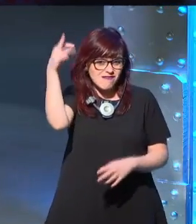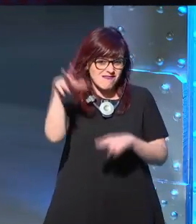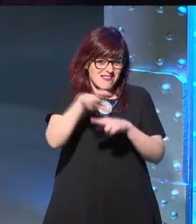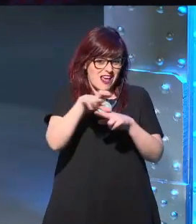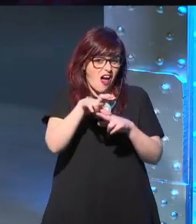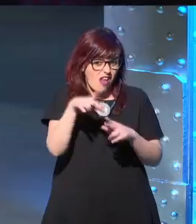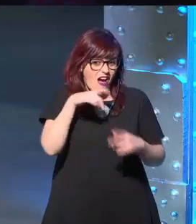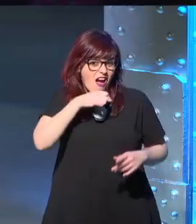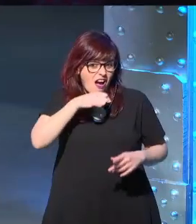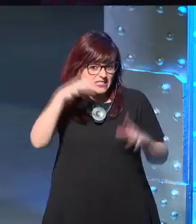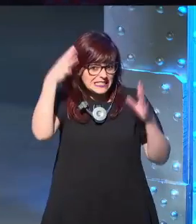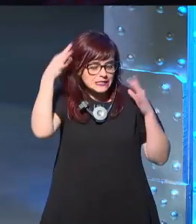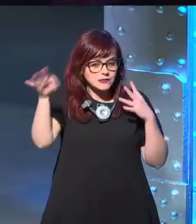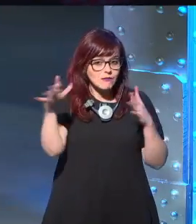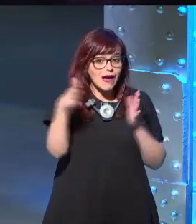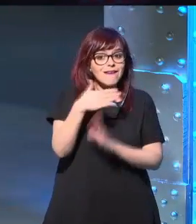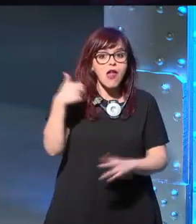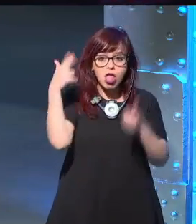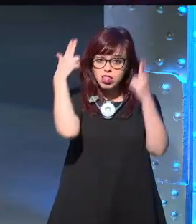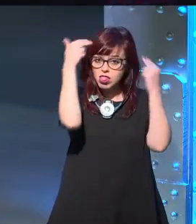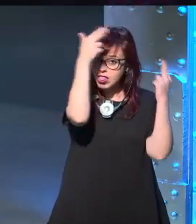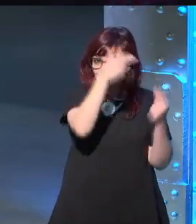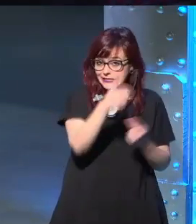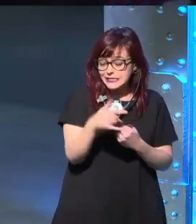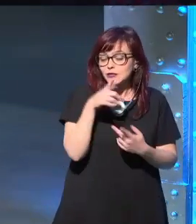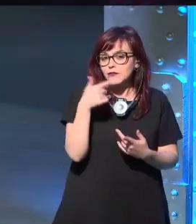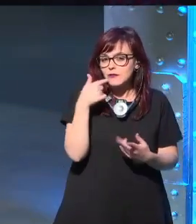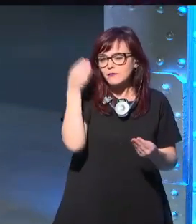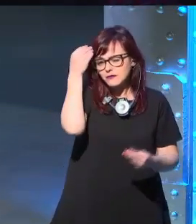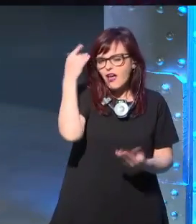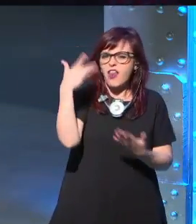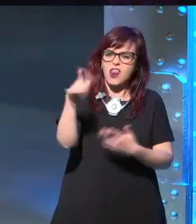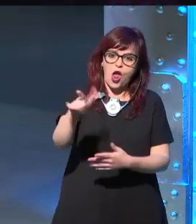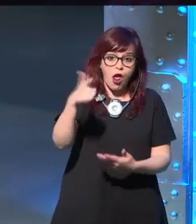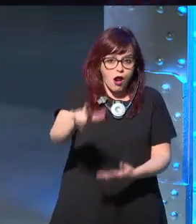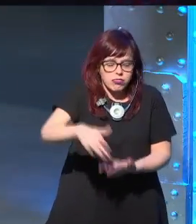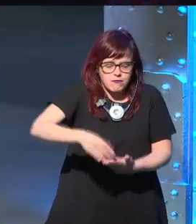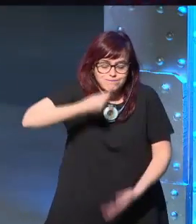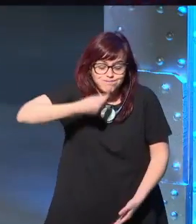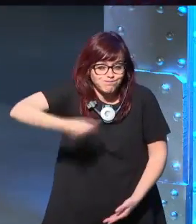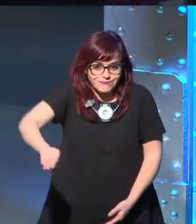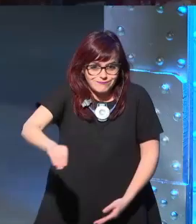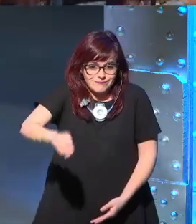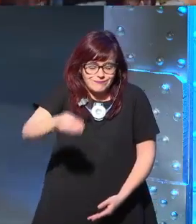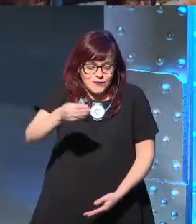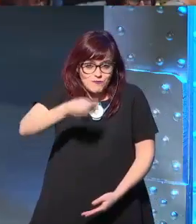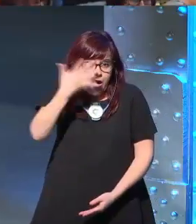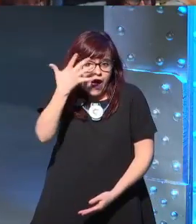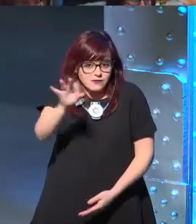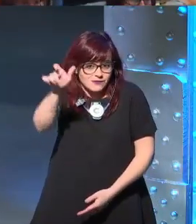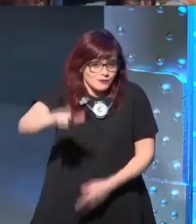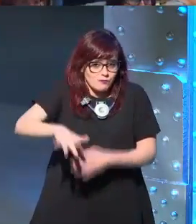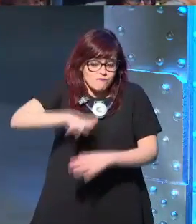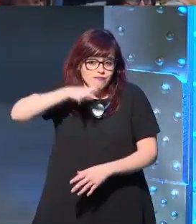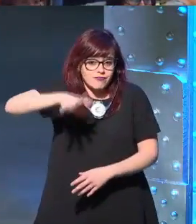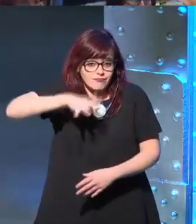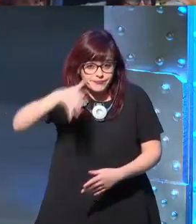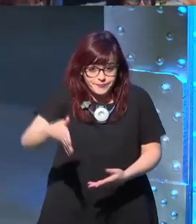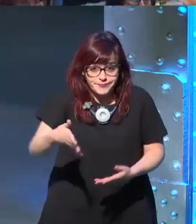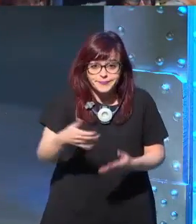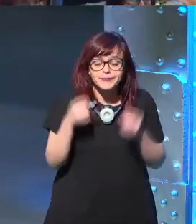hair. And I said, man, I love you, Leonardo. That is really good that you're that real and that personal. At that